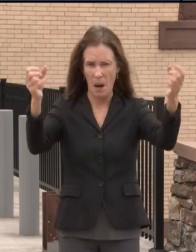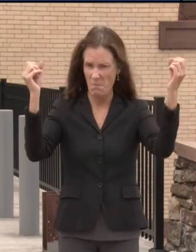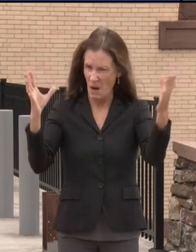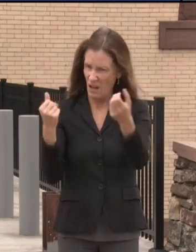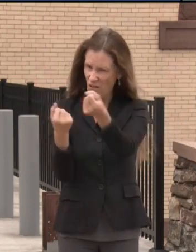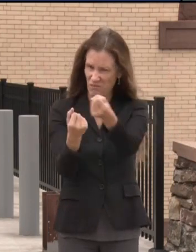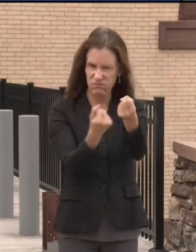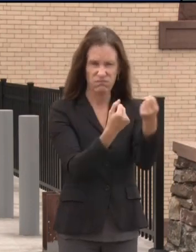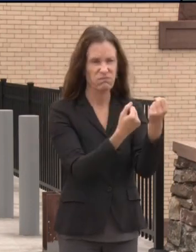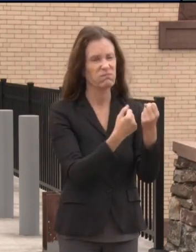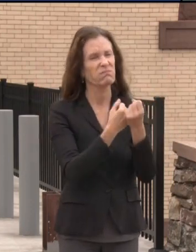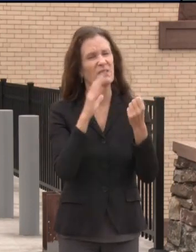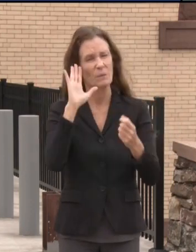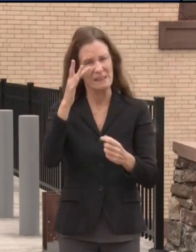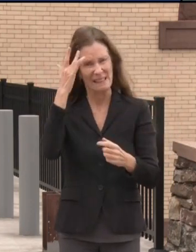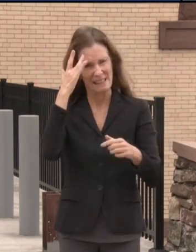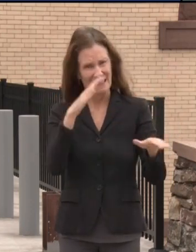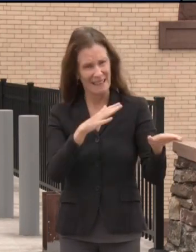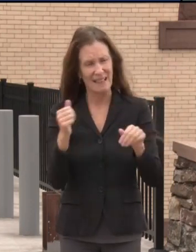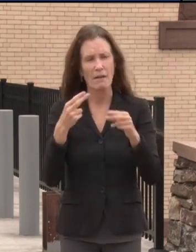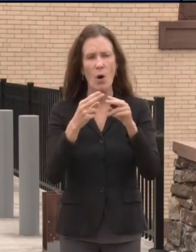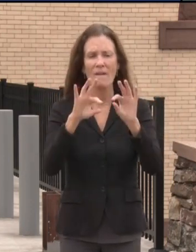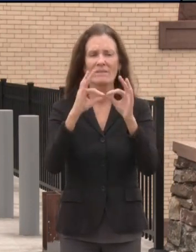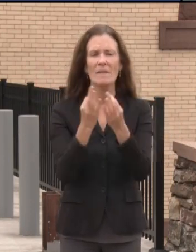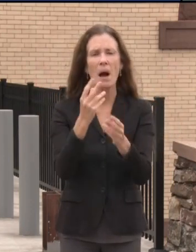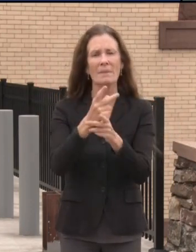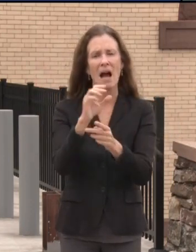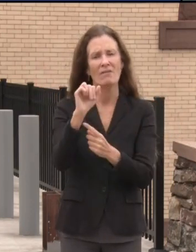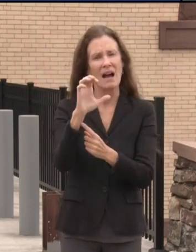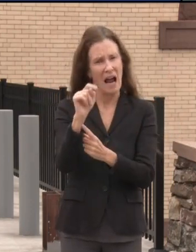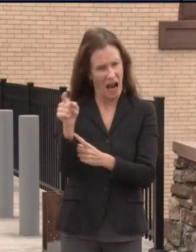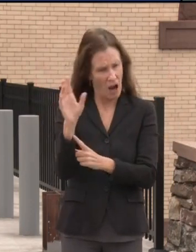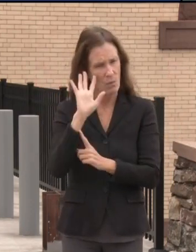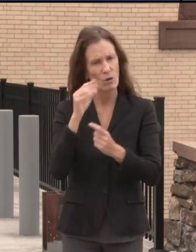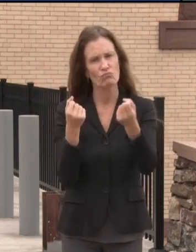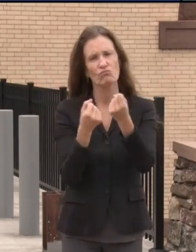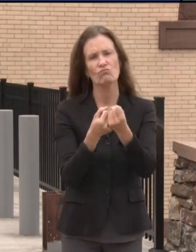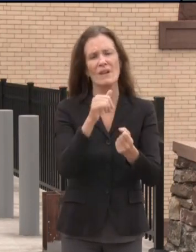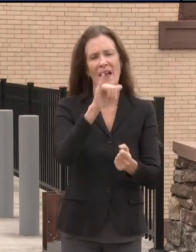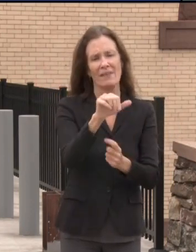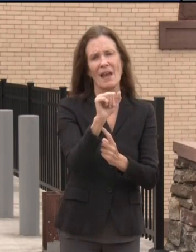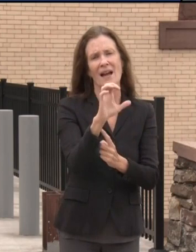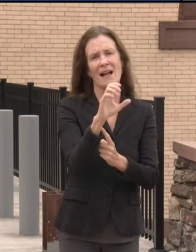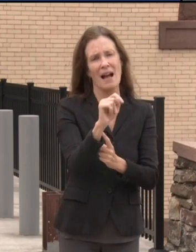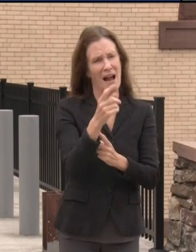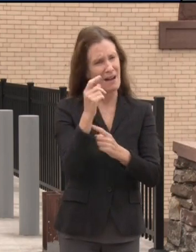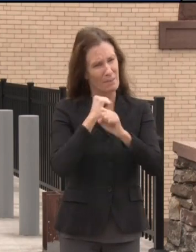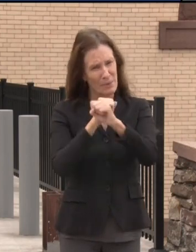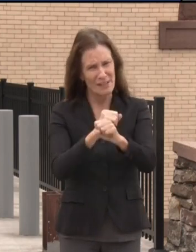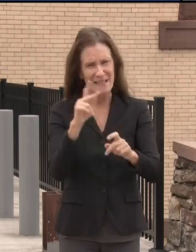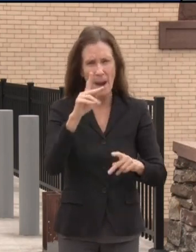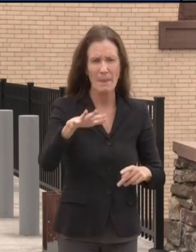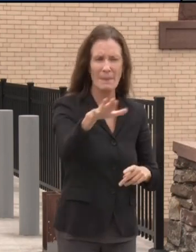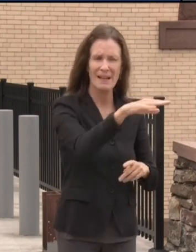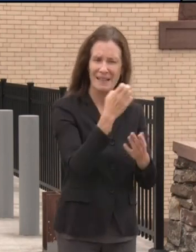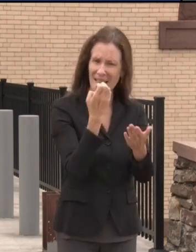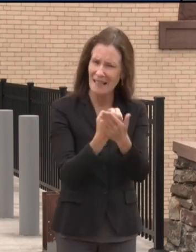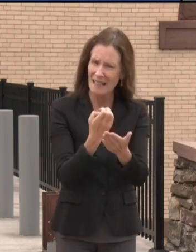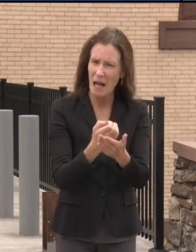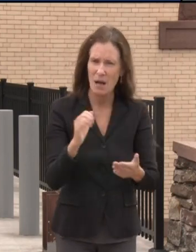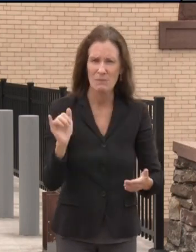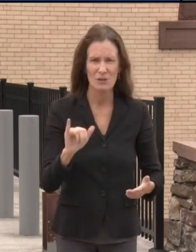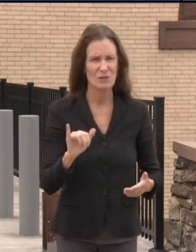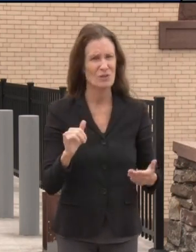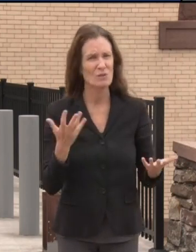Act. It would provide a new level of economic security for working families without adding a new burden to small